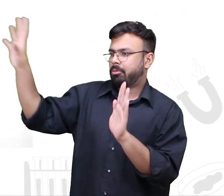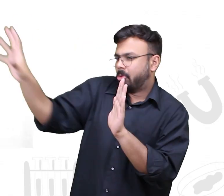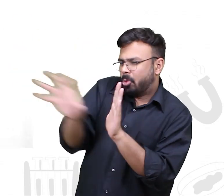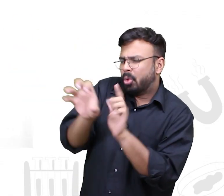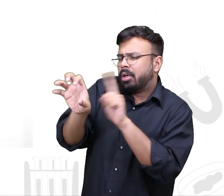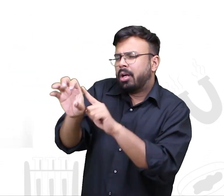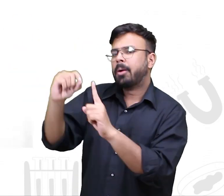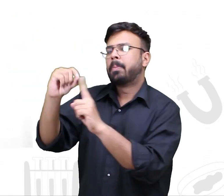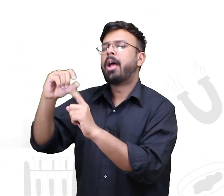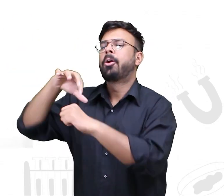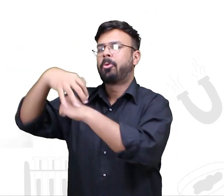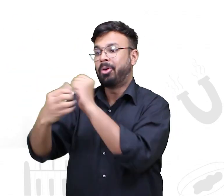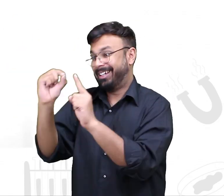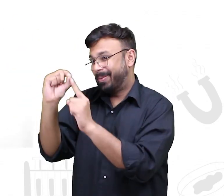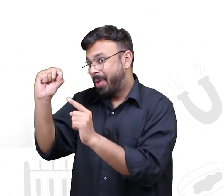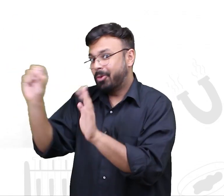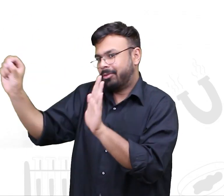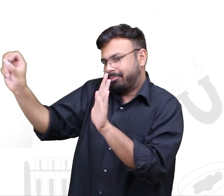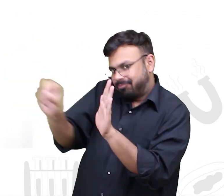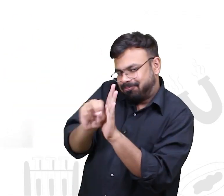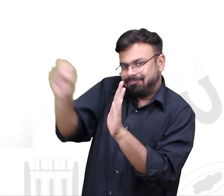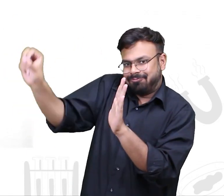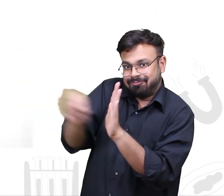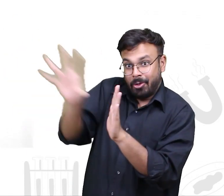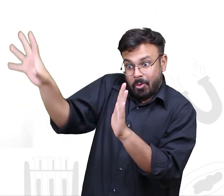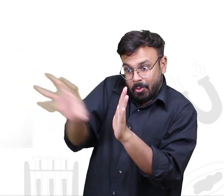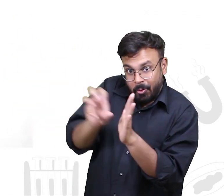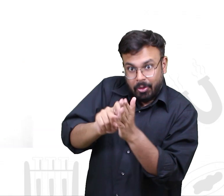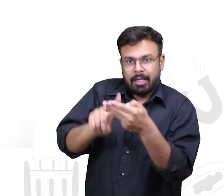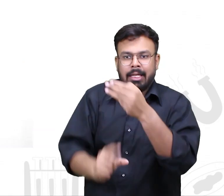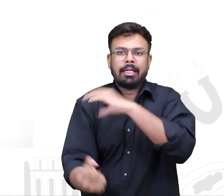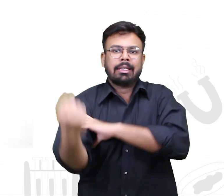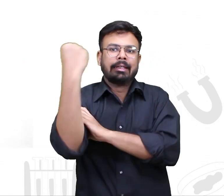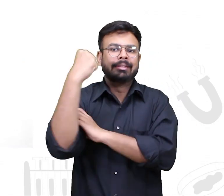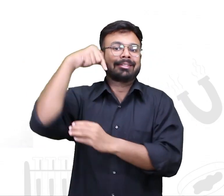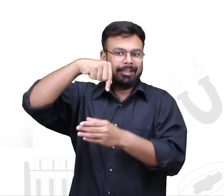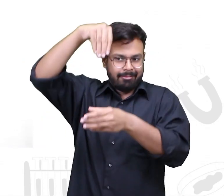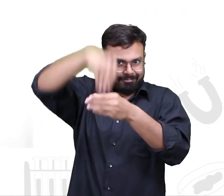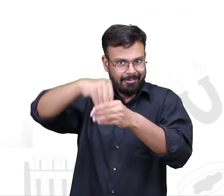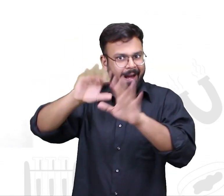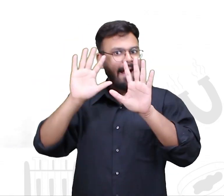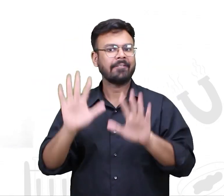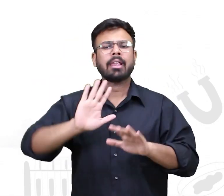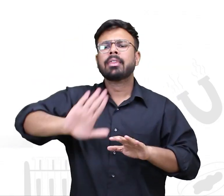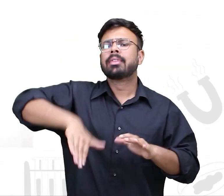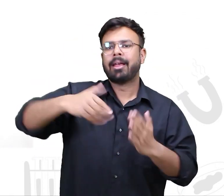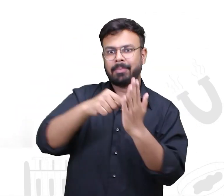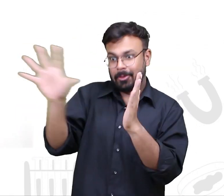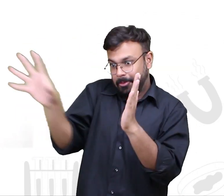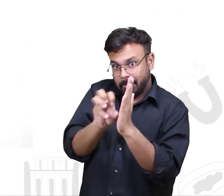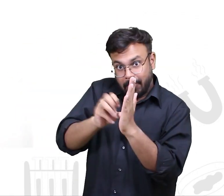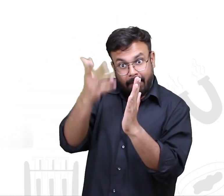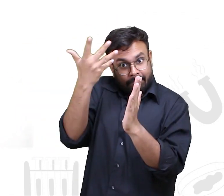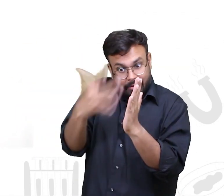the photons, and further this material helps us to energize based on photo excitation, and then this